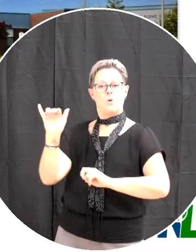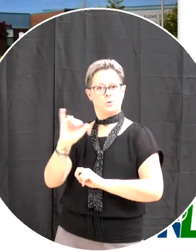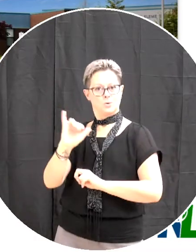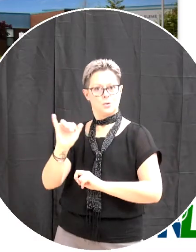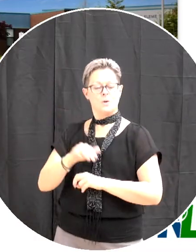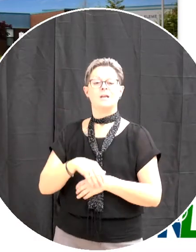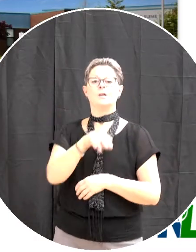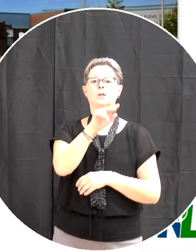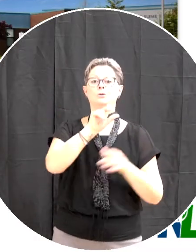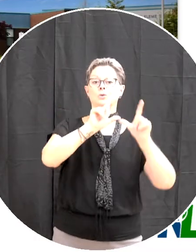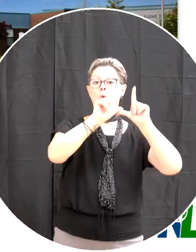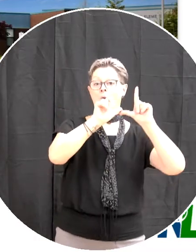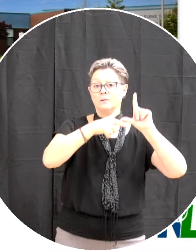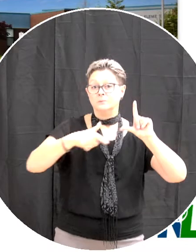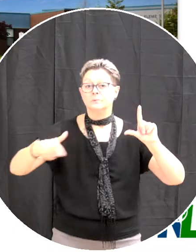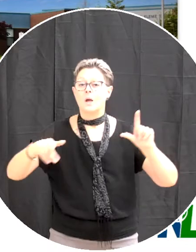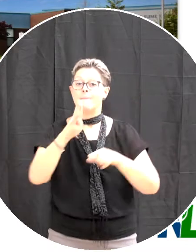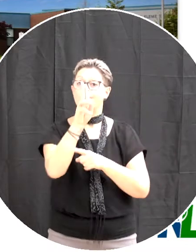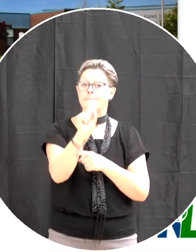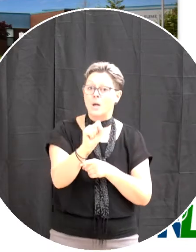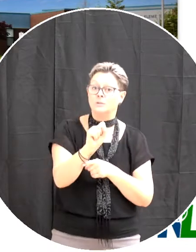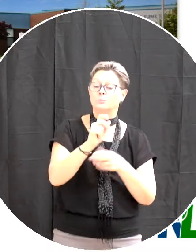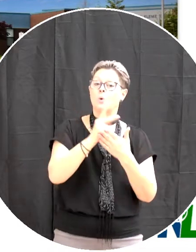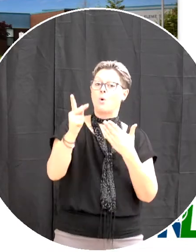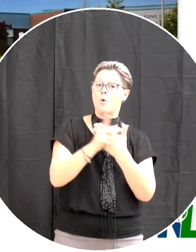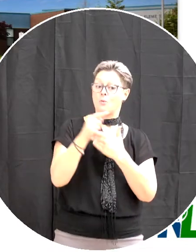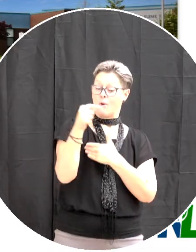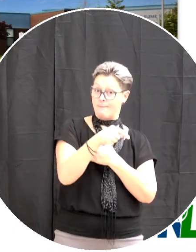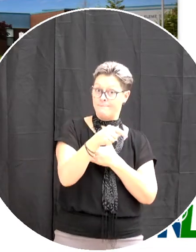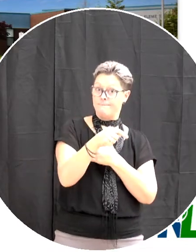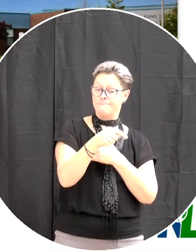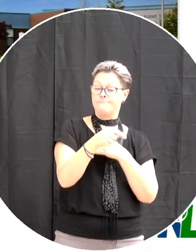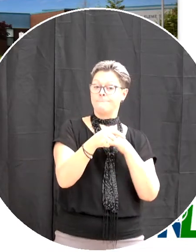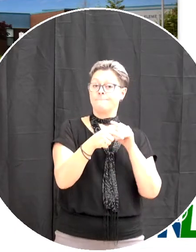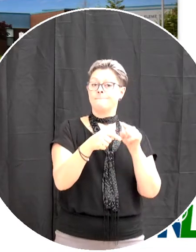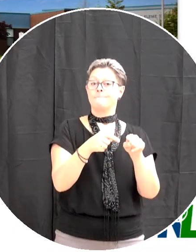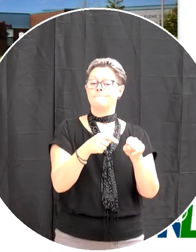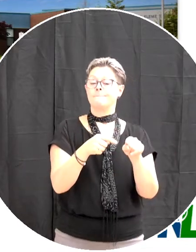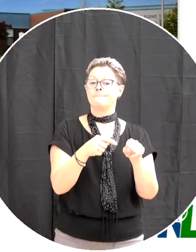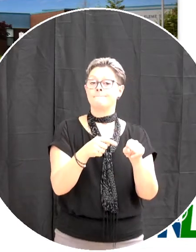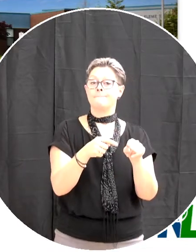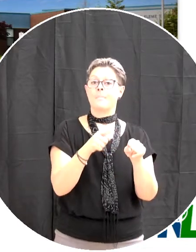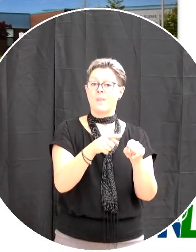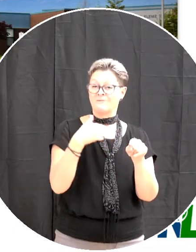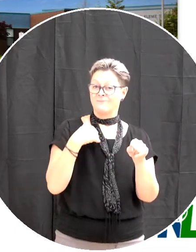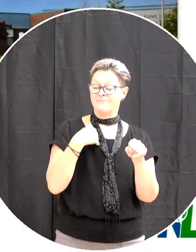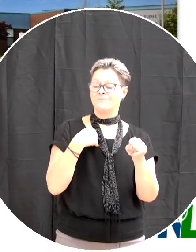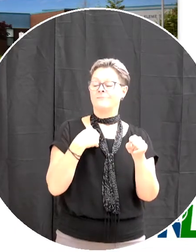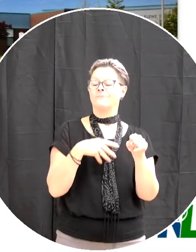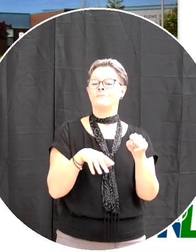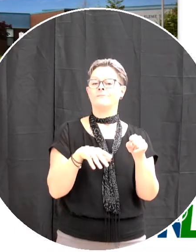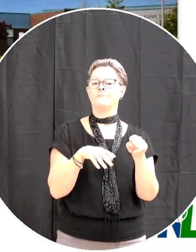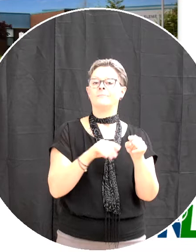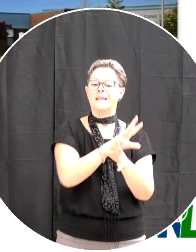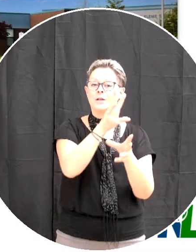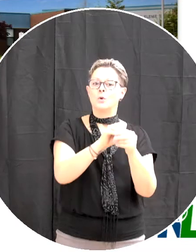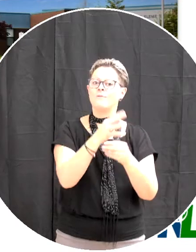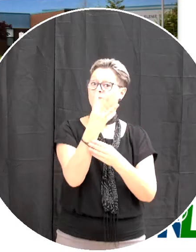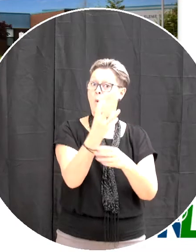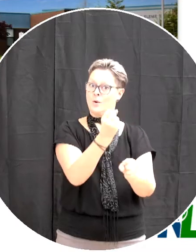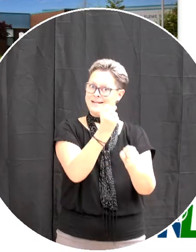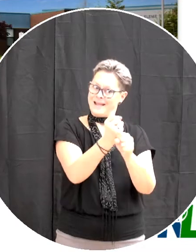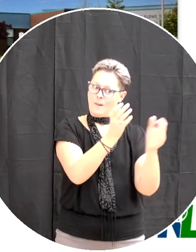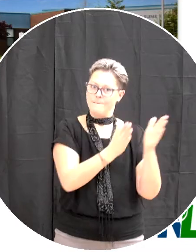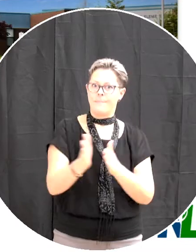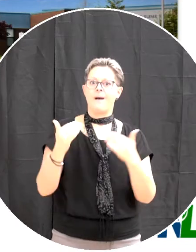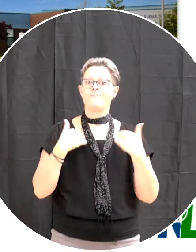2S LGBTQ+ initiatives, a number were implemented around this for students and staff, including a 4-year rollout